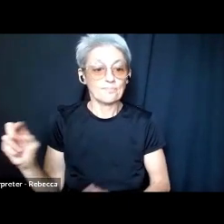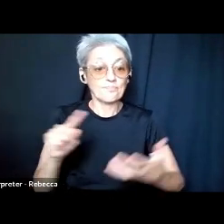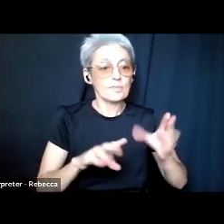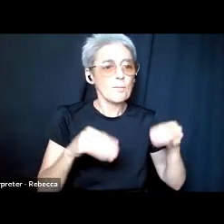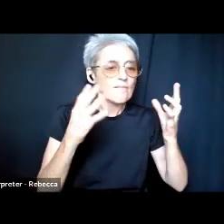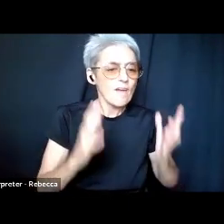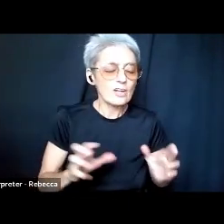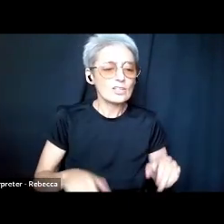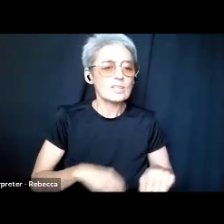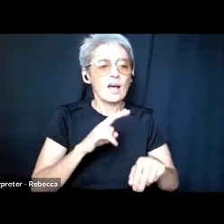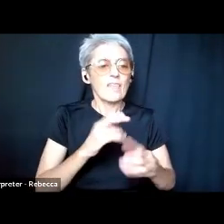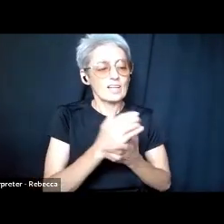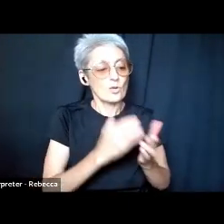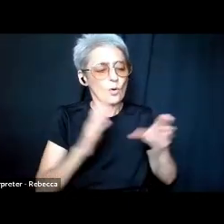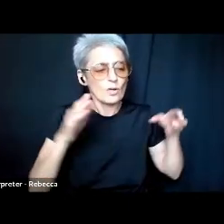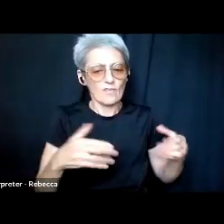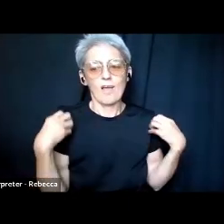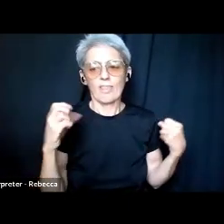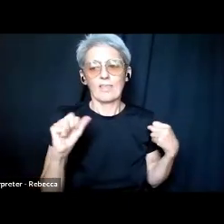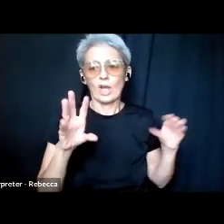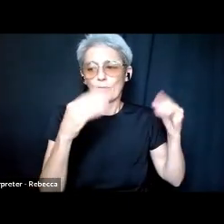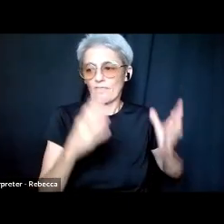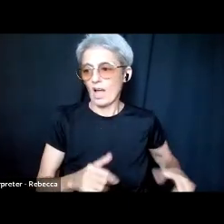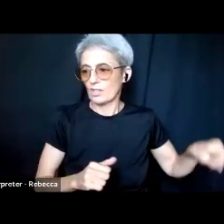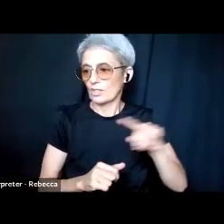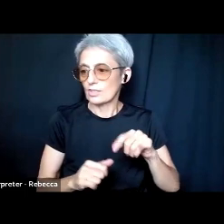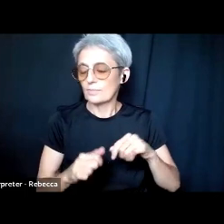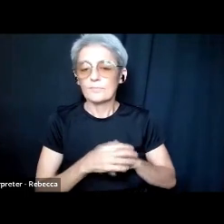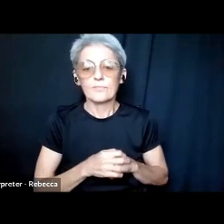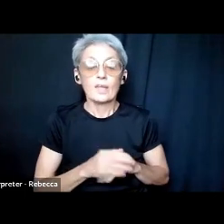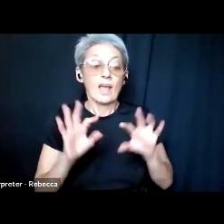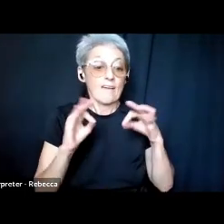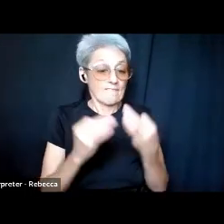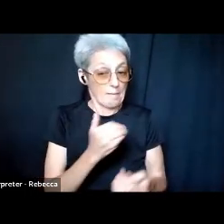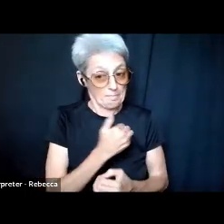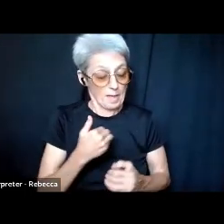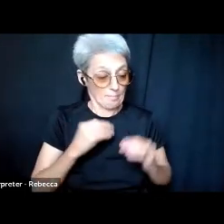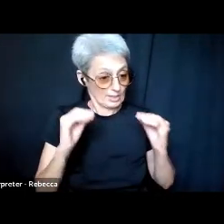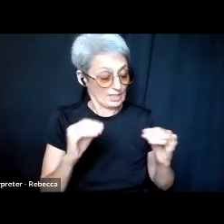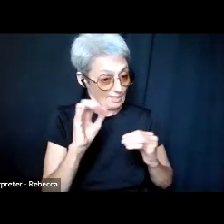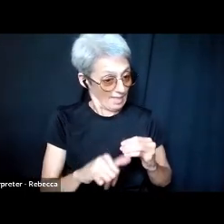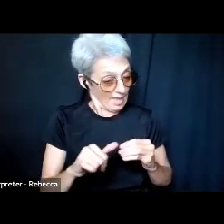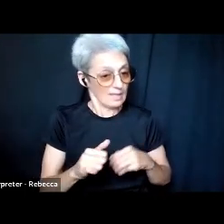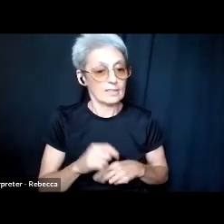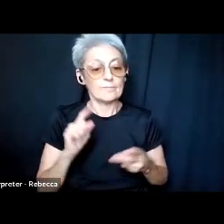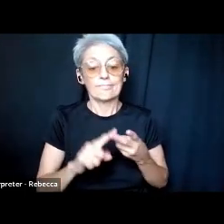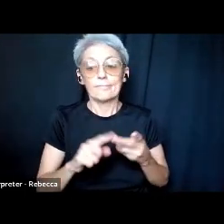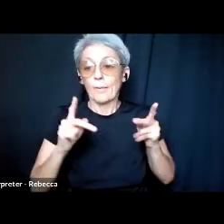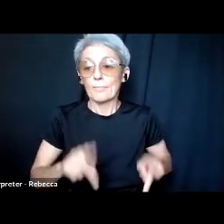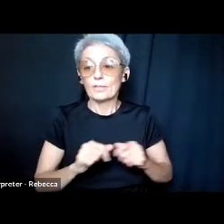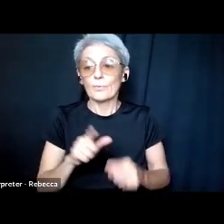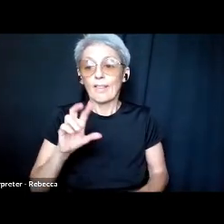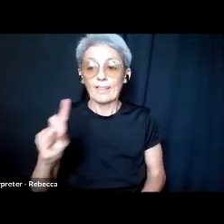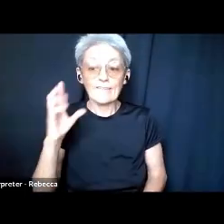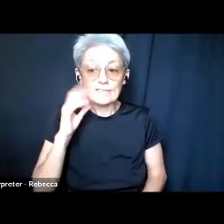teach for healthcare providers. It's taught by a family member a person with lived experience of mental illness,